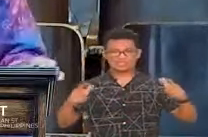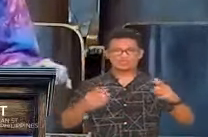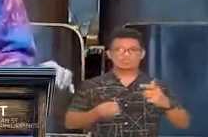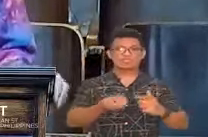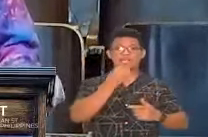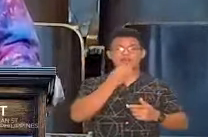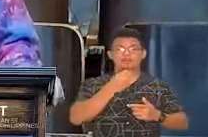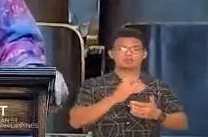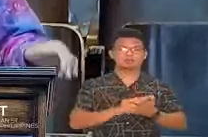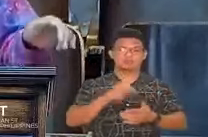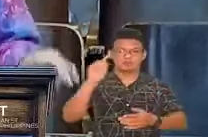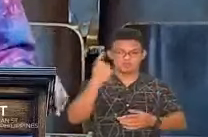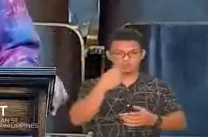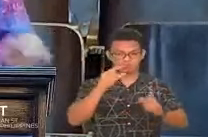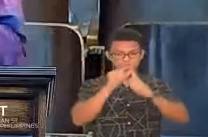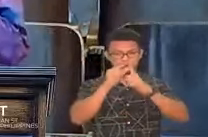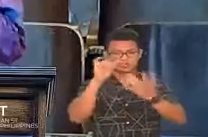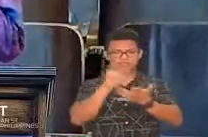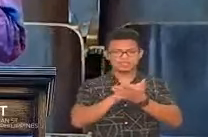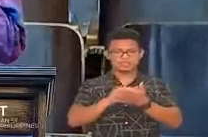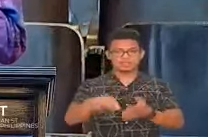Sleep.